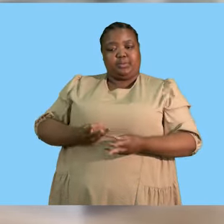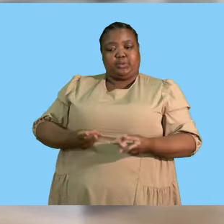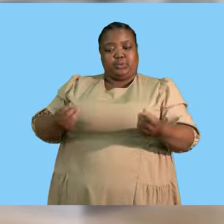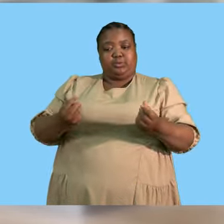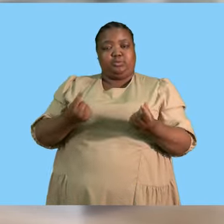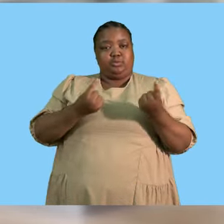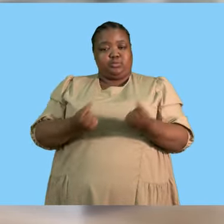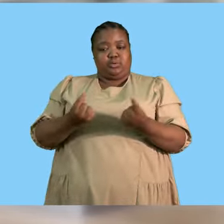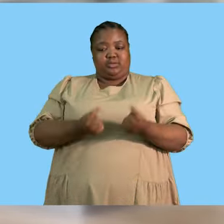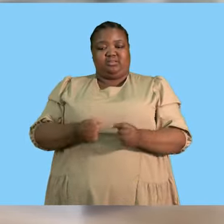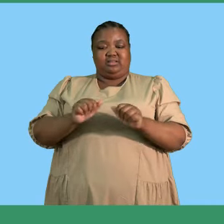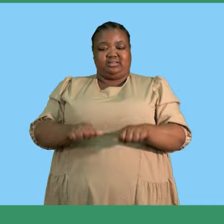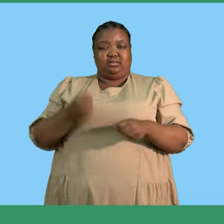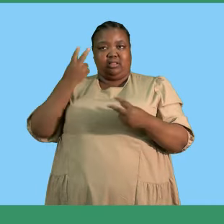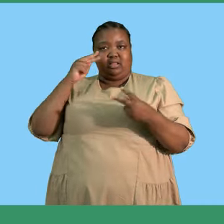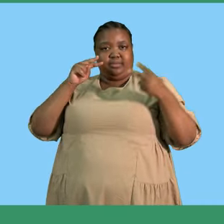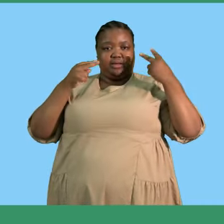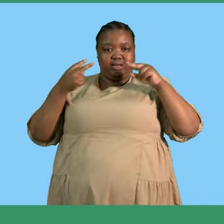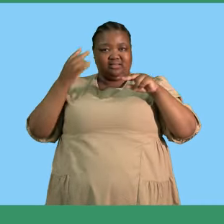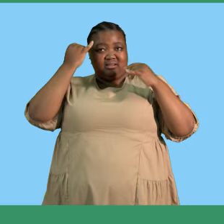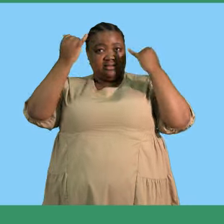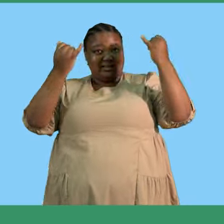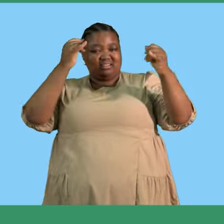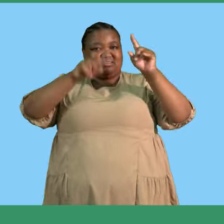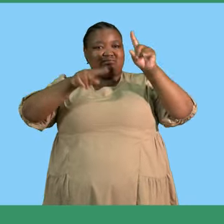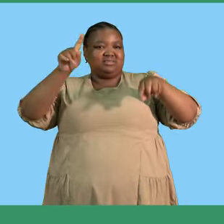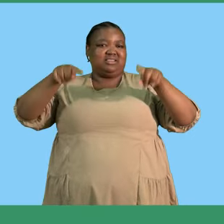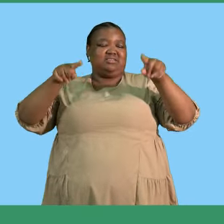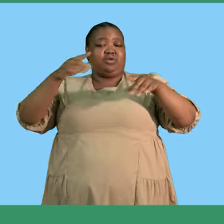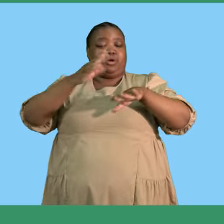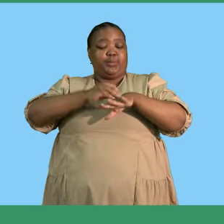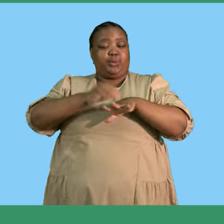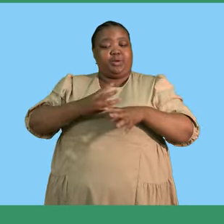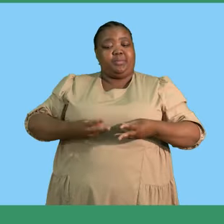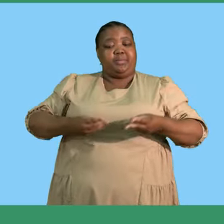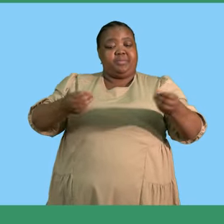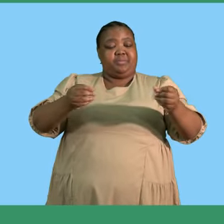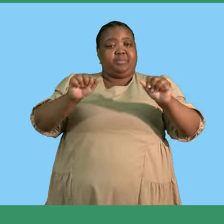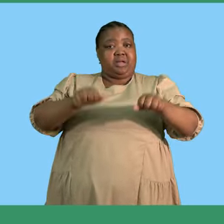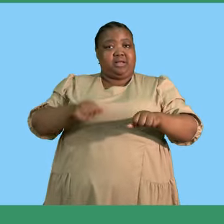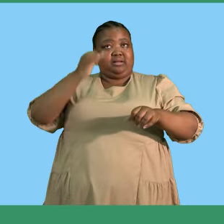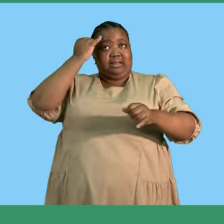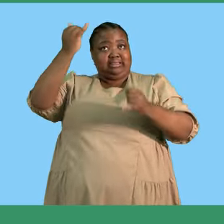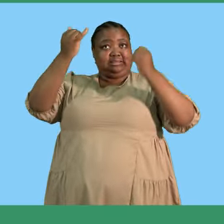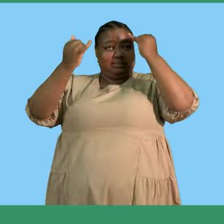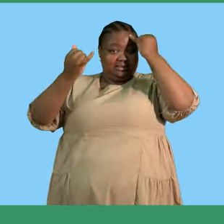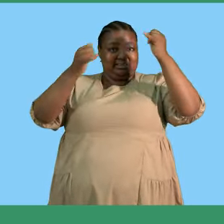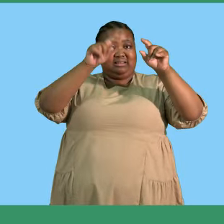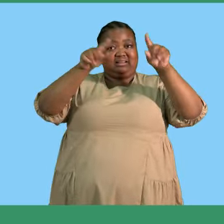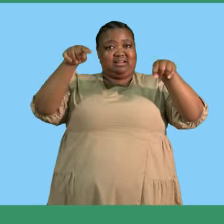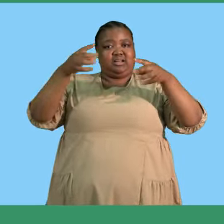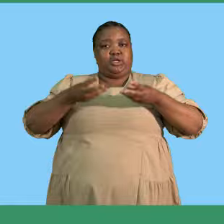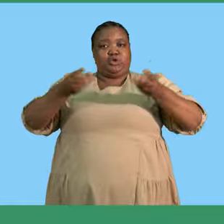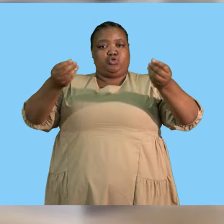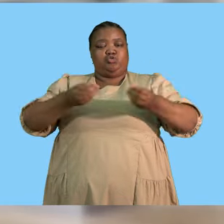we are better able to find different perspectives to solve the problem, meaning that there are different ideas